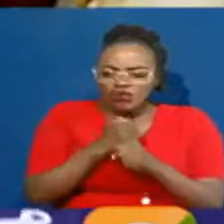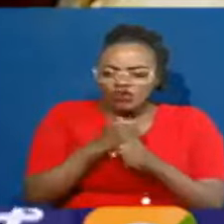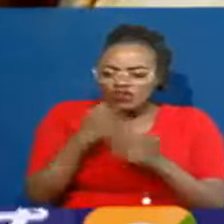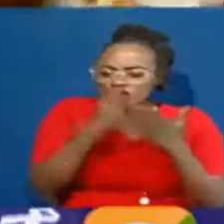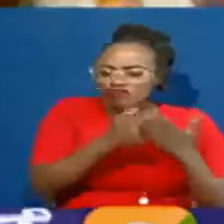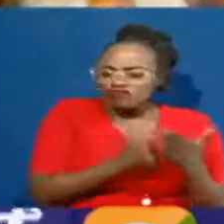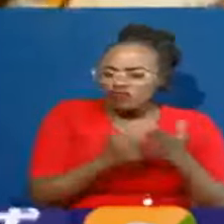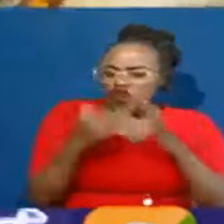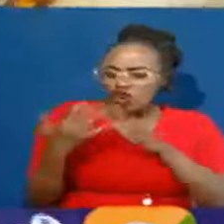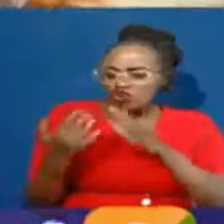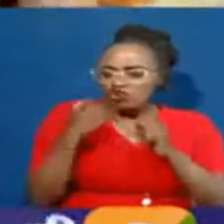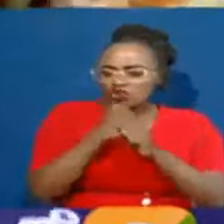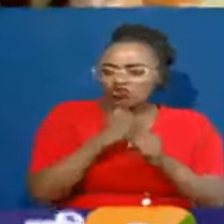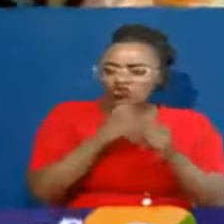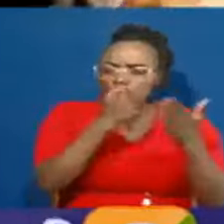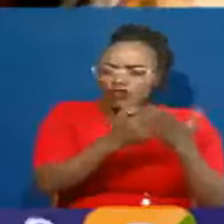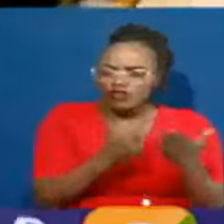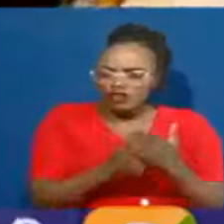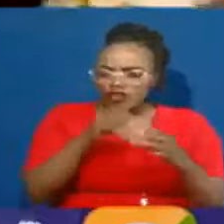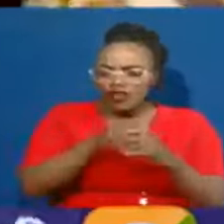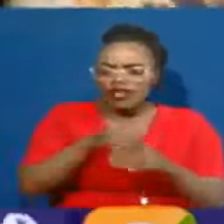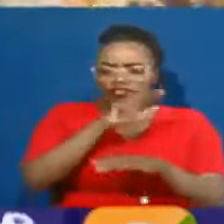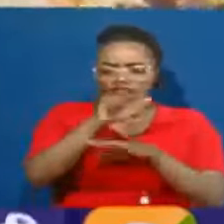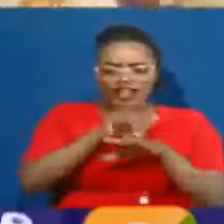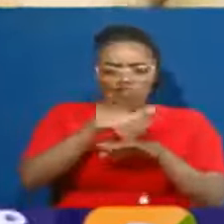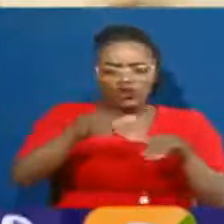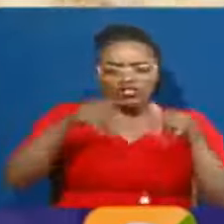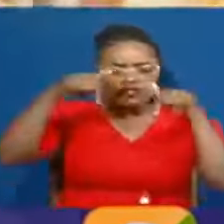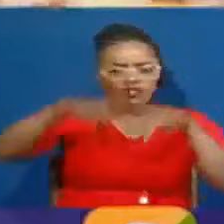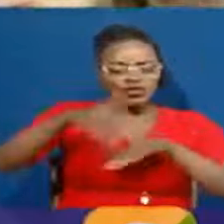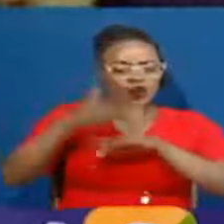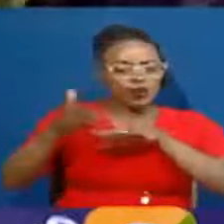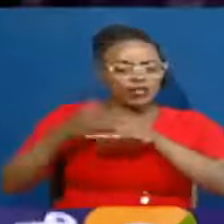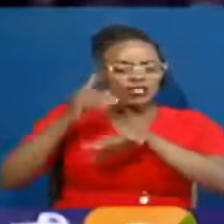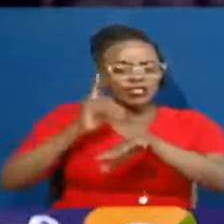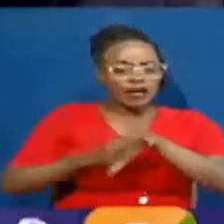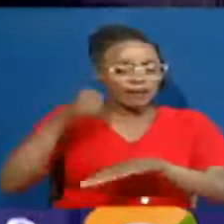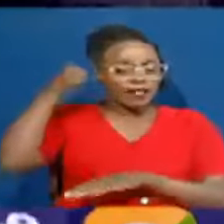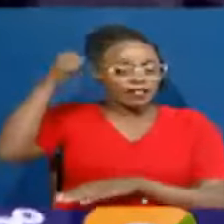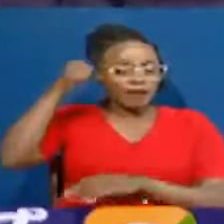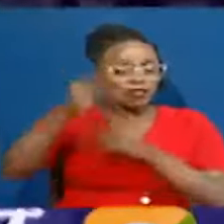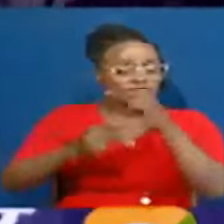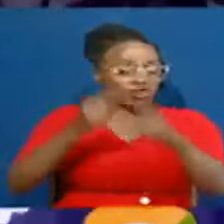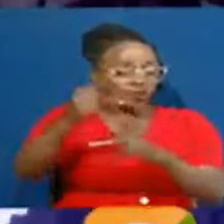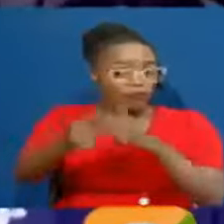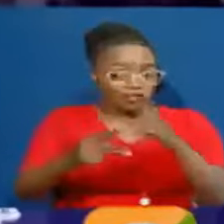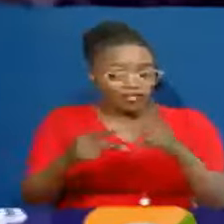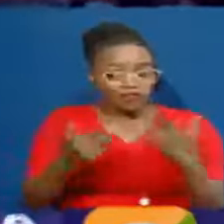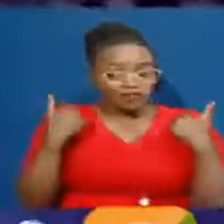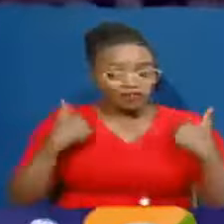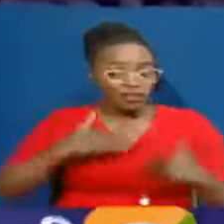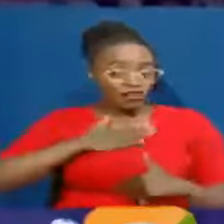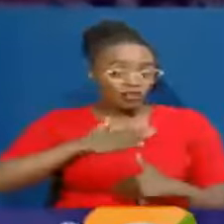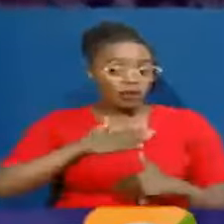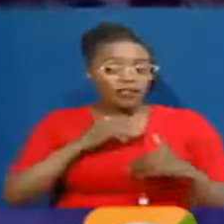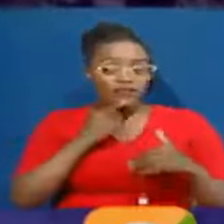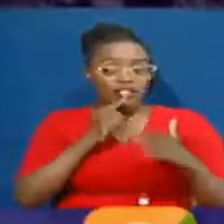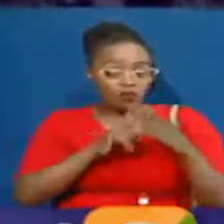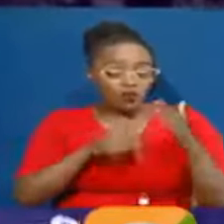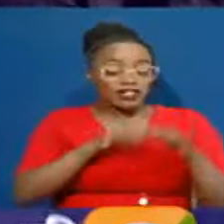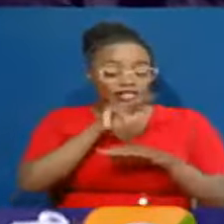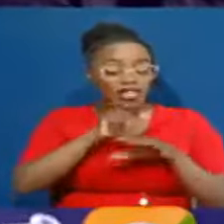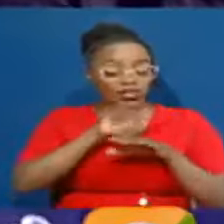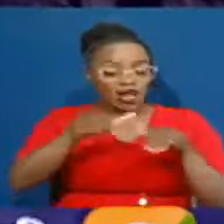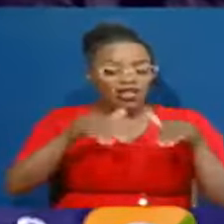majibizano ama kufanya mujadala katika bunge la taifa. So today was a waste of time. It was a political process. To me, and I said it in